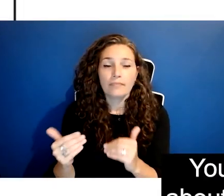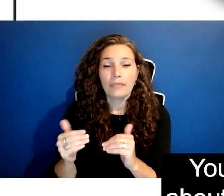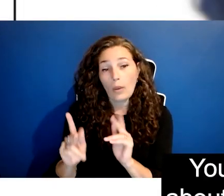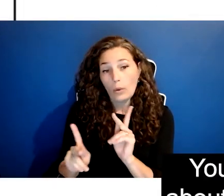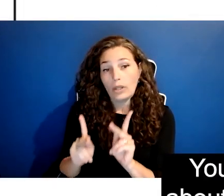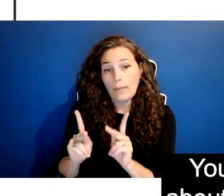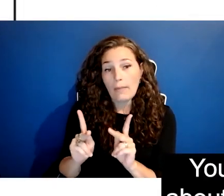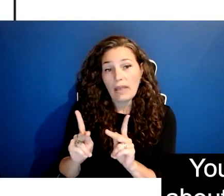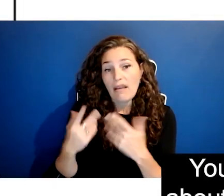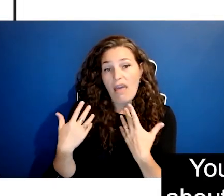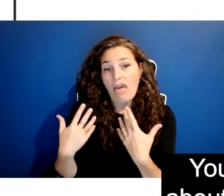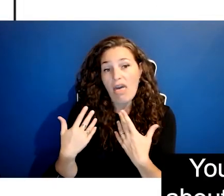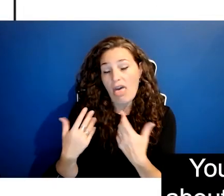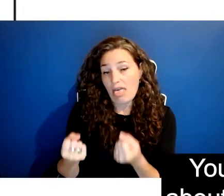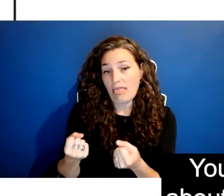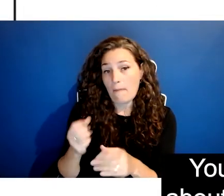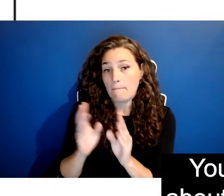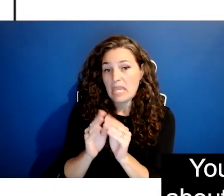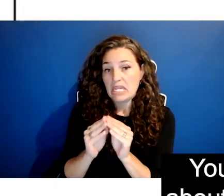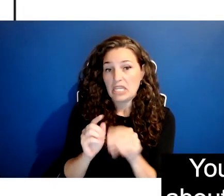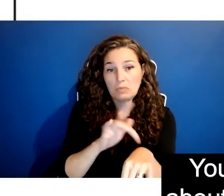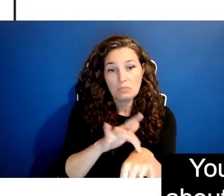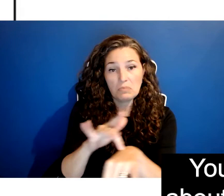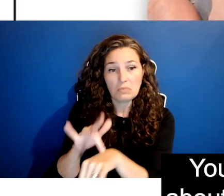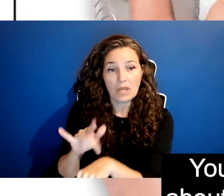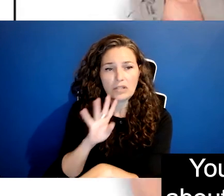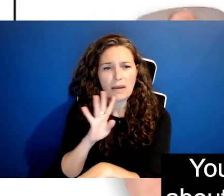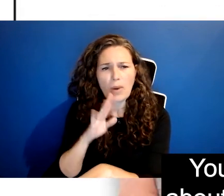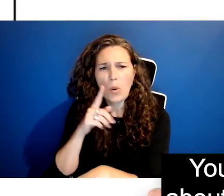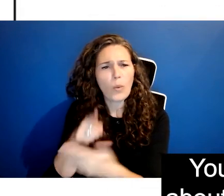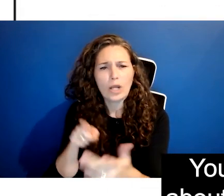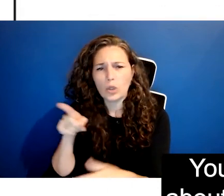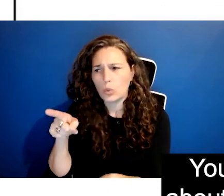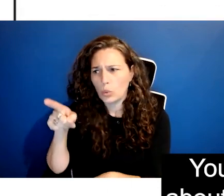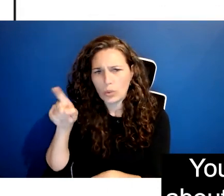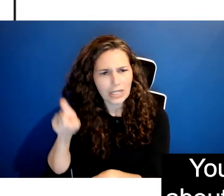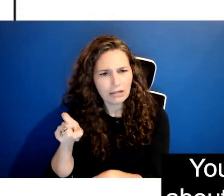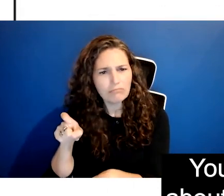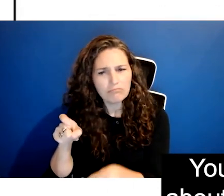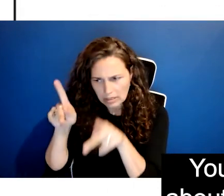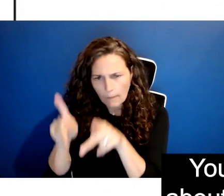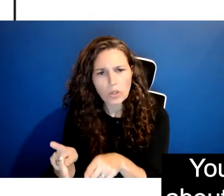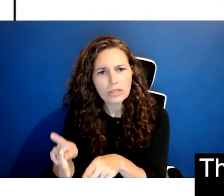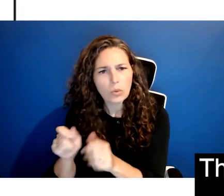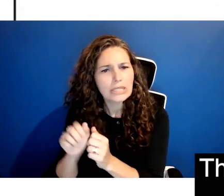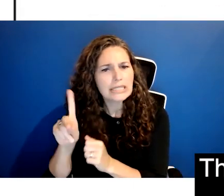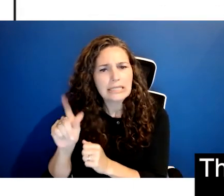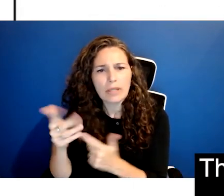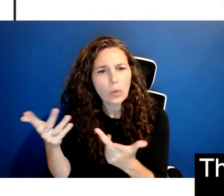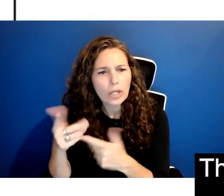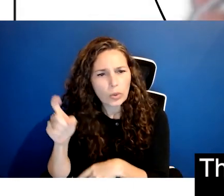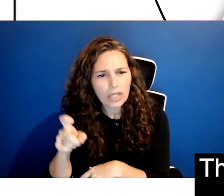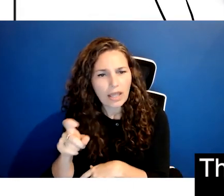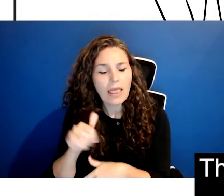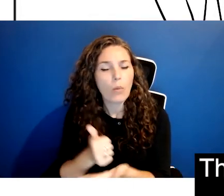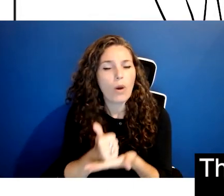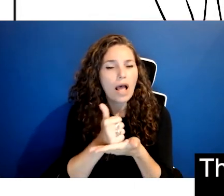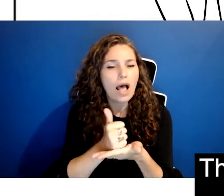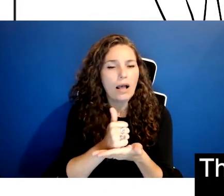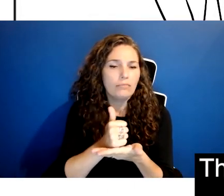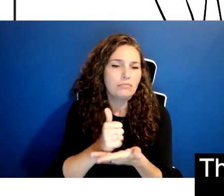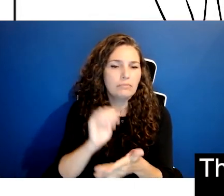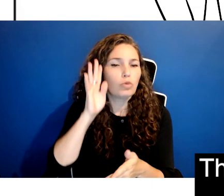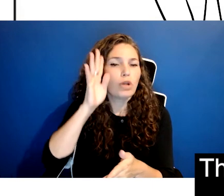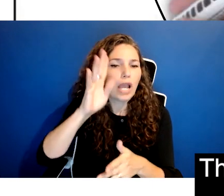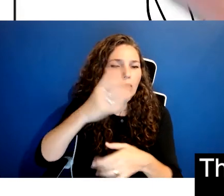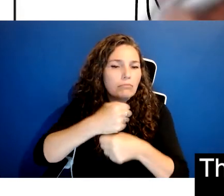You can go to public health meetings and talk about what you need as a person with a disability. This will help create policies that are helpful